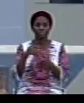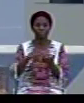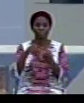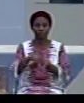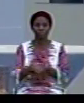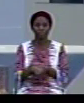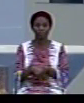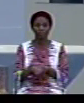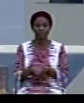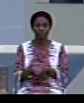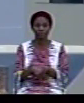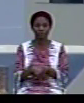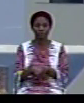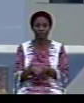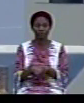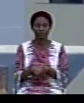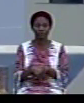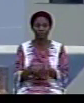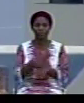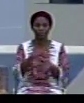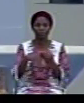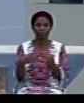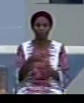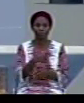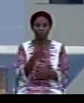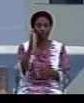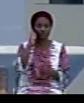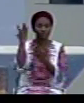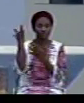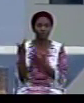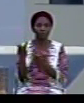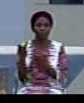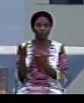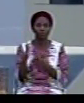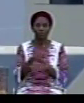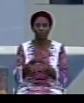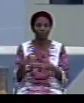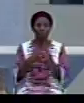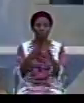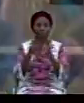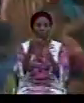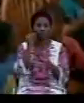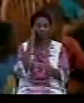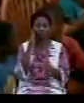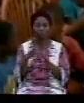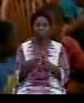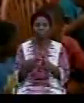all of you to wait behind. Don't rush home. A lot will happen tonight in Jesus' name.